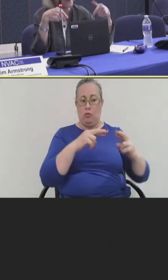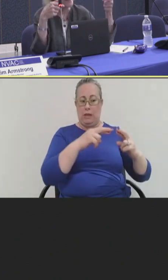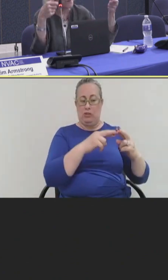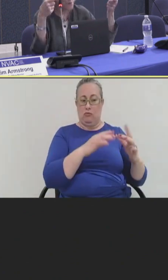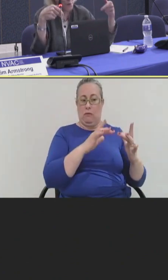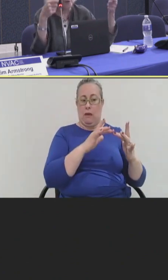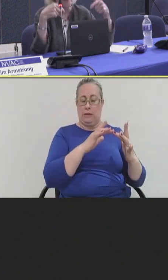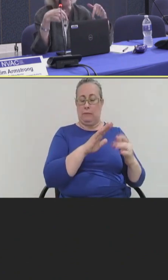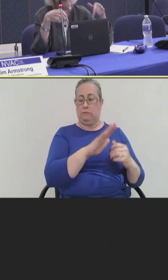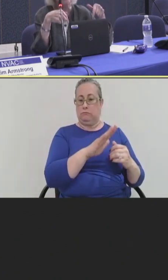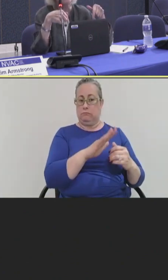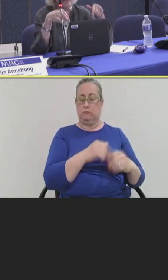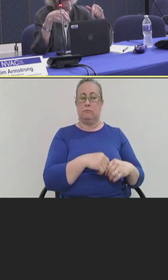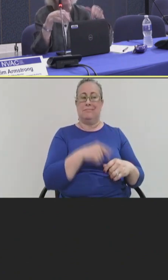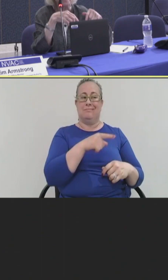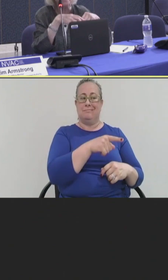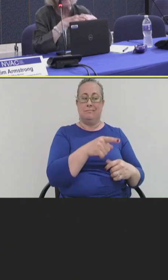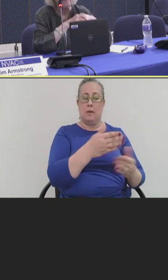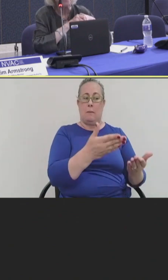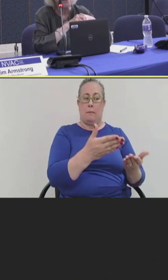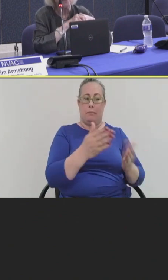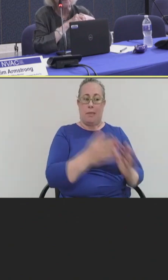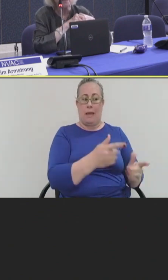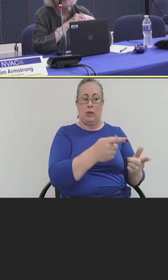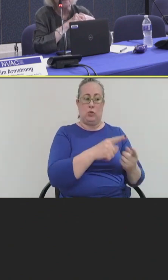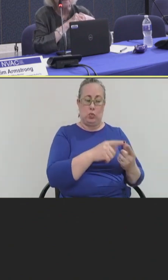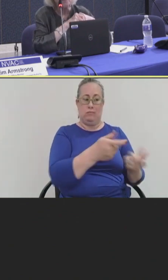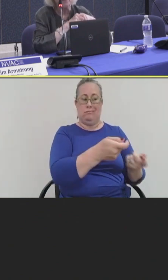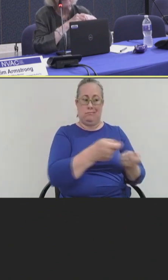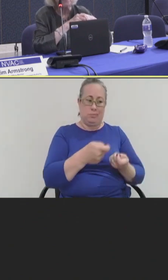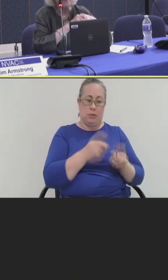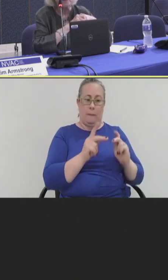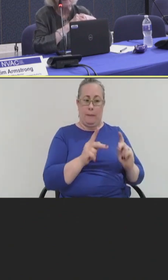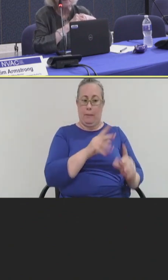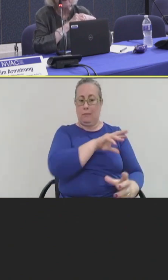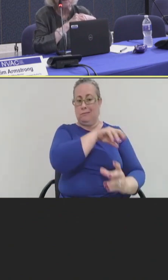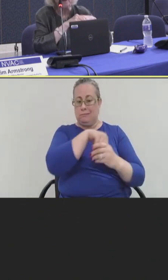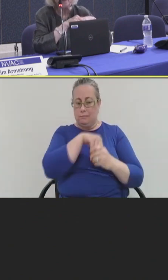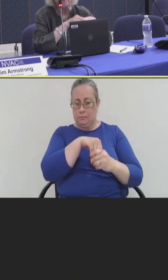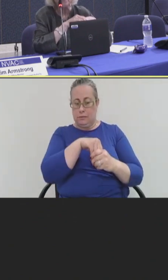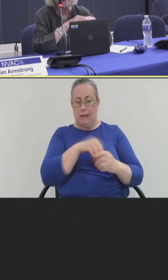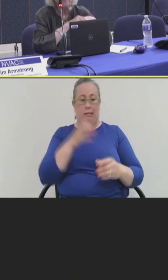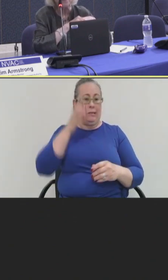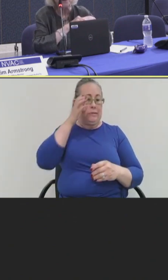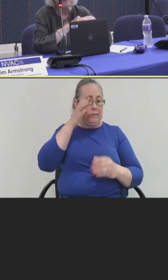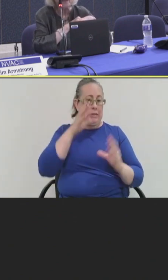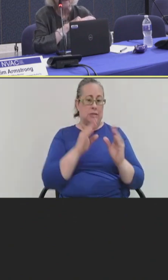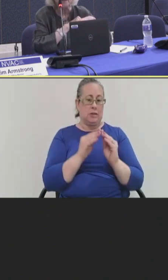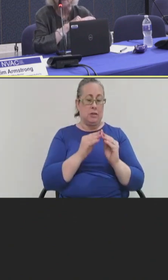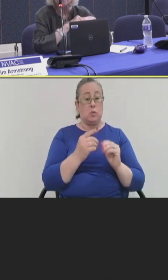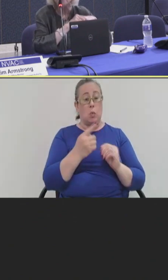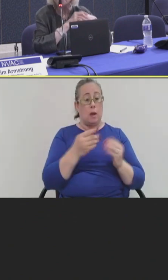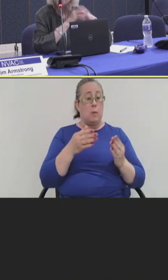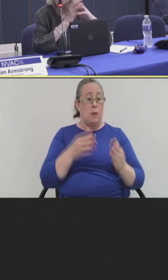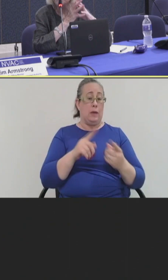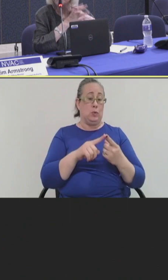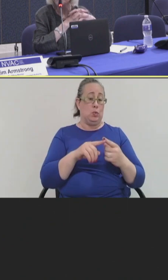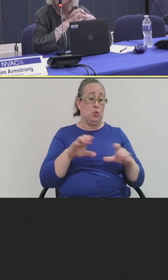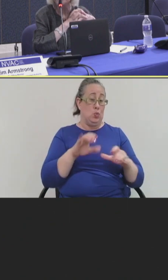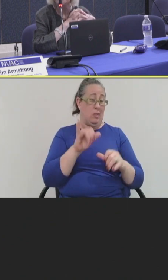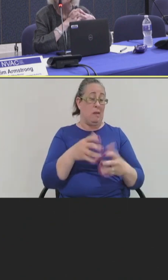to bring people into the listening sessions as one way of doing that.